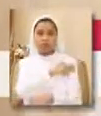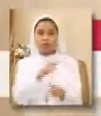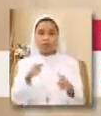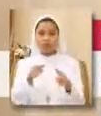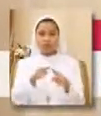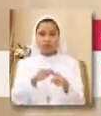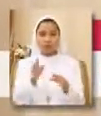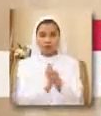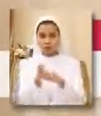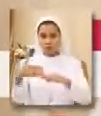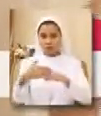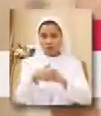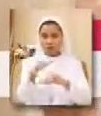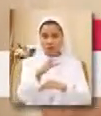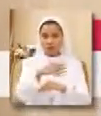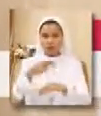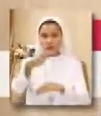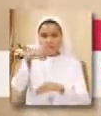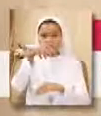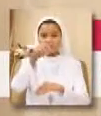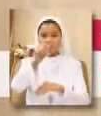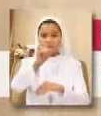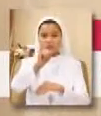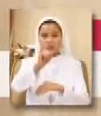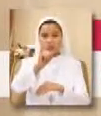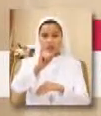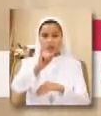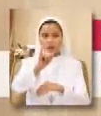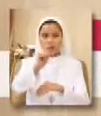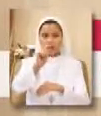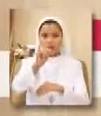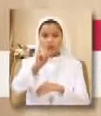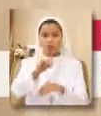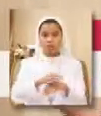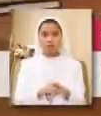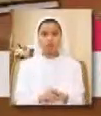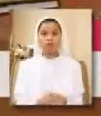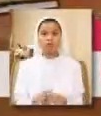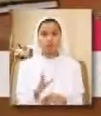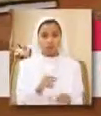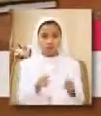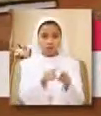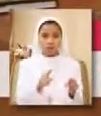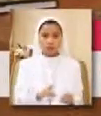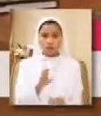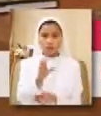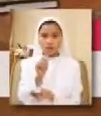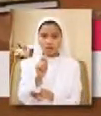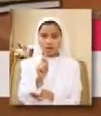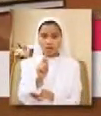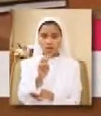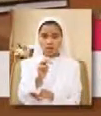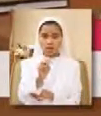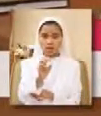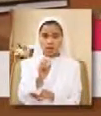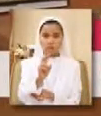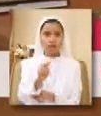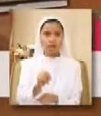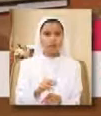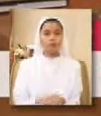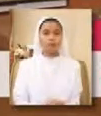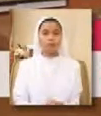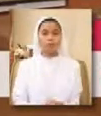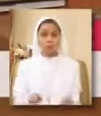and missionaries to Haiti, even to Malabon. We have a convent there with the Katmon. Used to be Basurahan